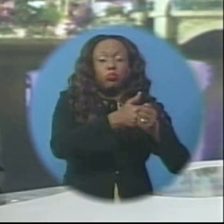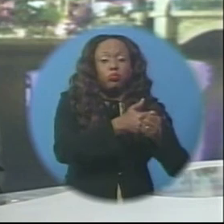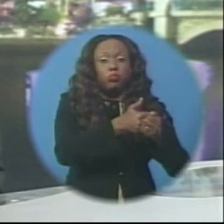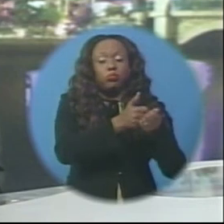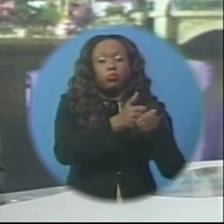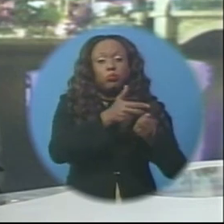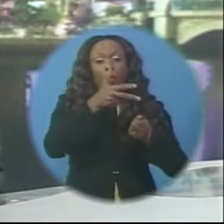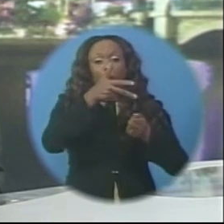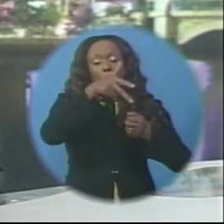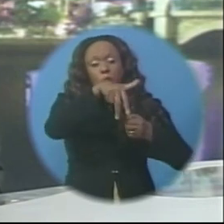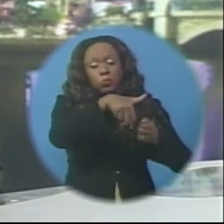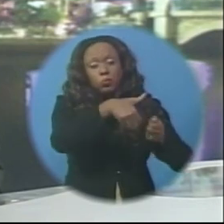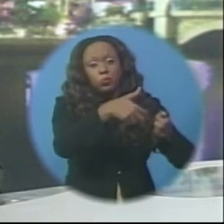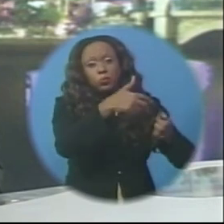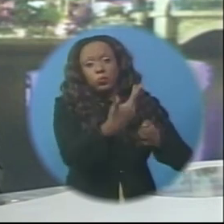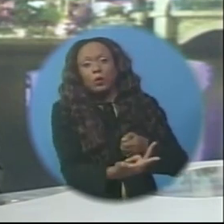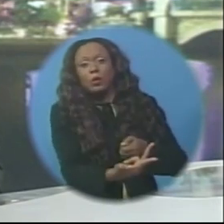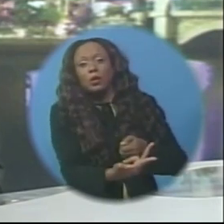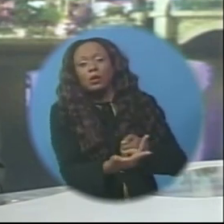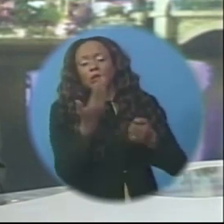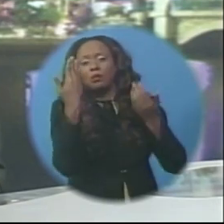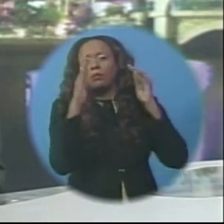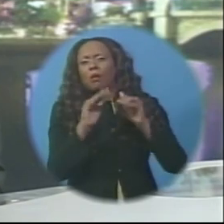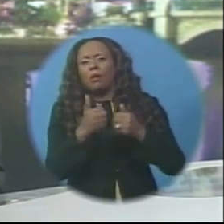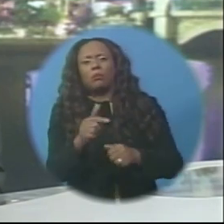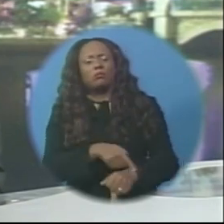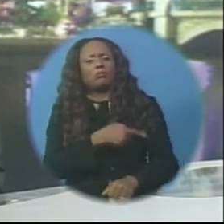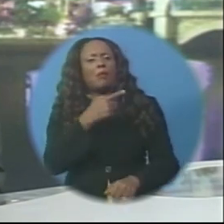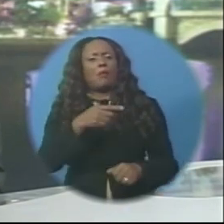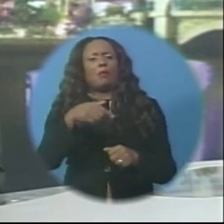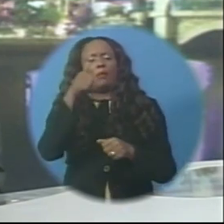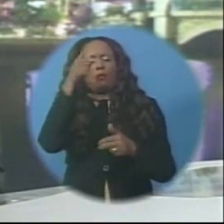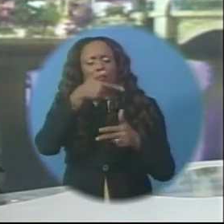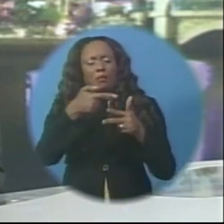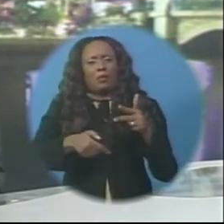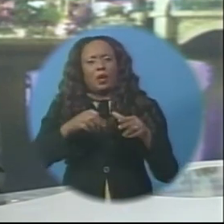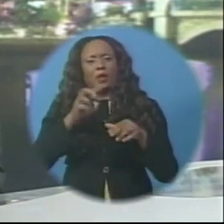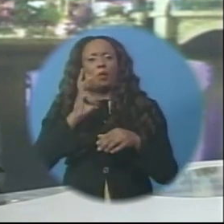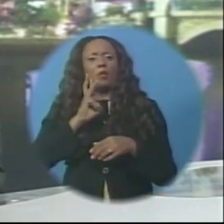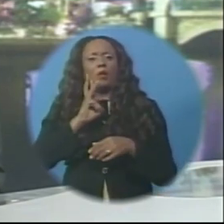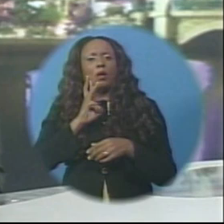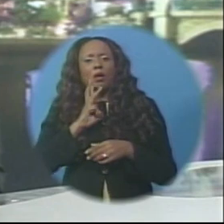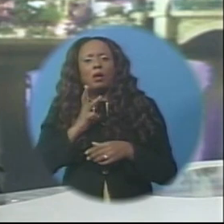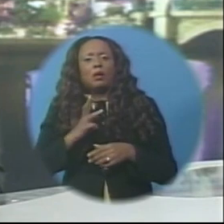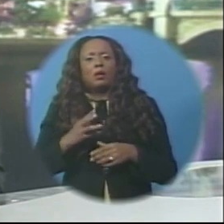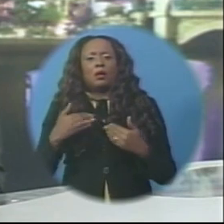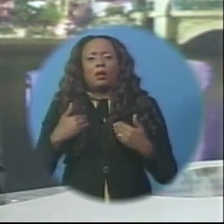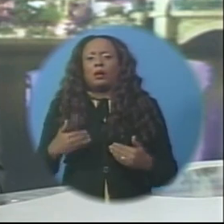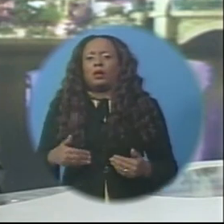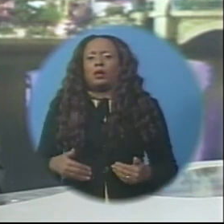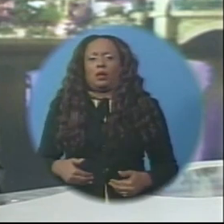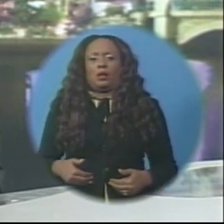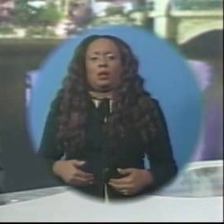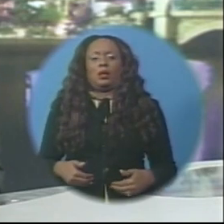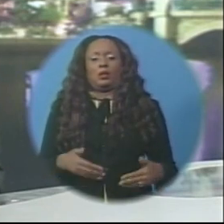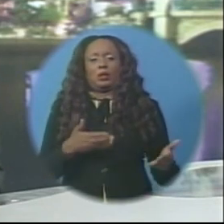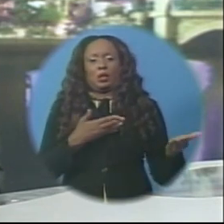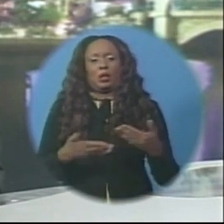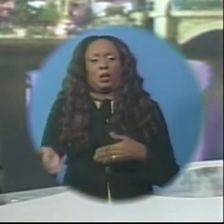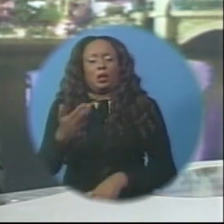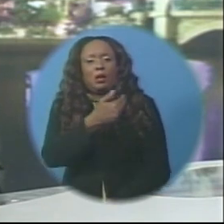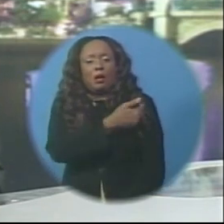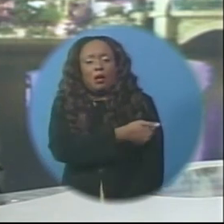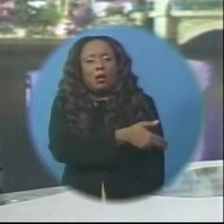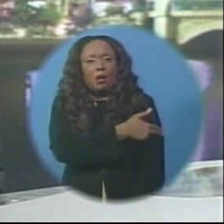not sure how long the men were in the water and suspect they were not from the area. The bodies have since been taken to the